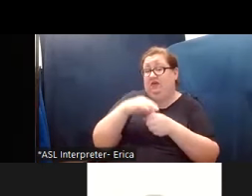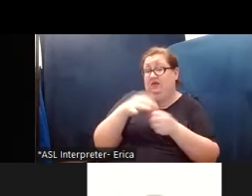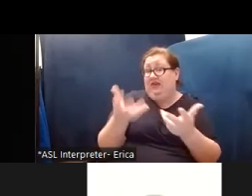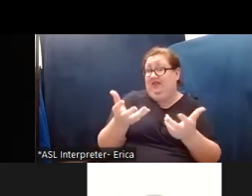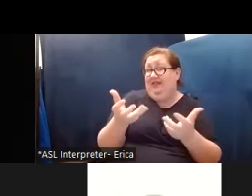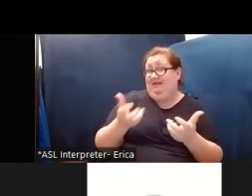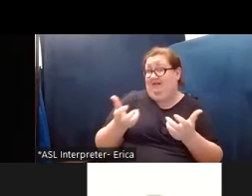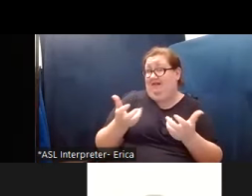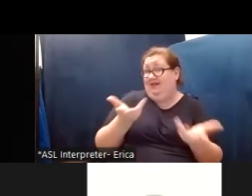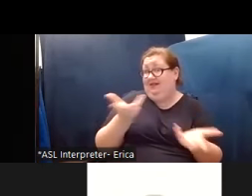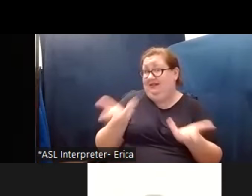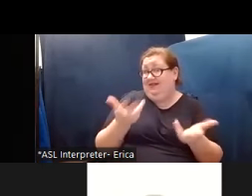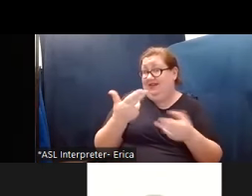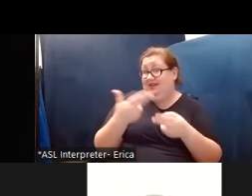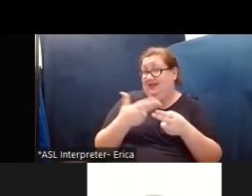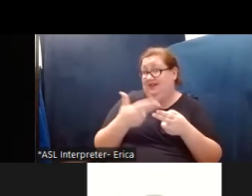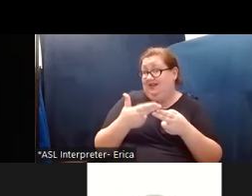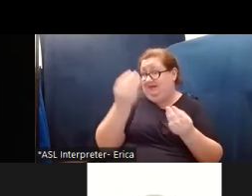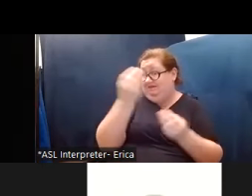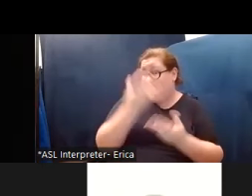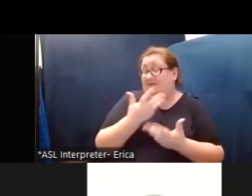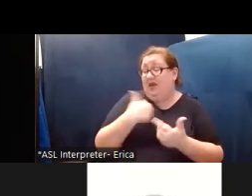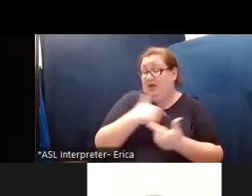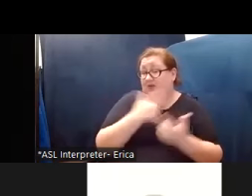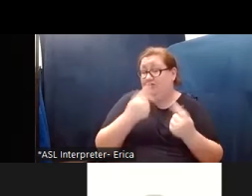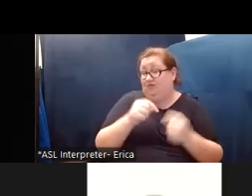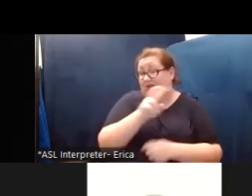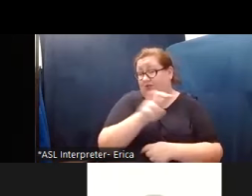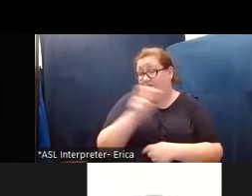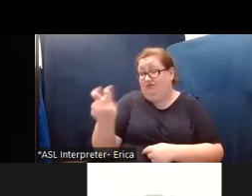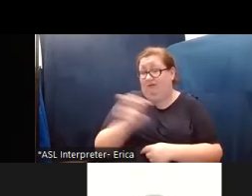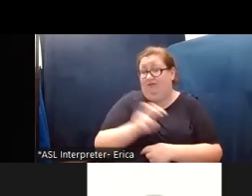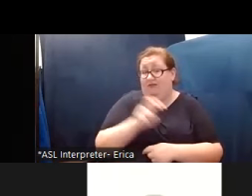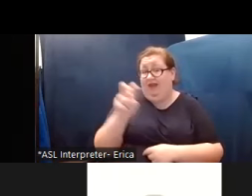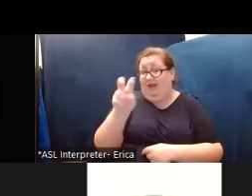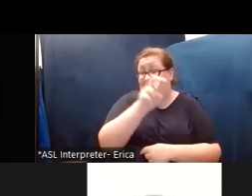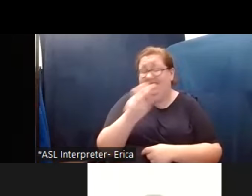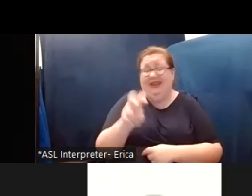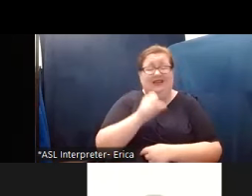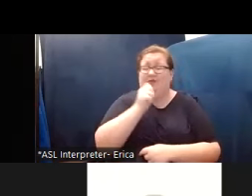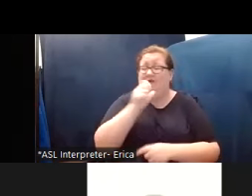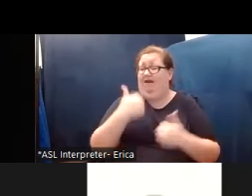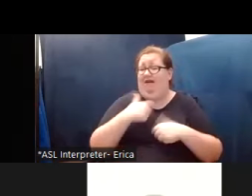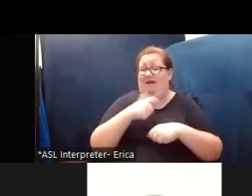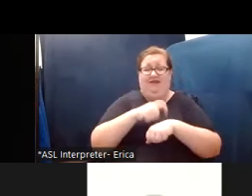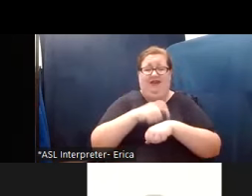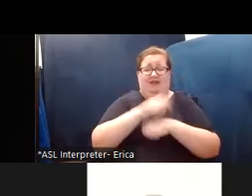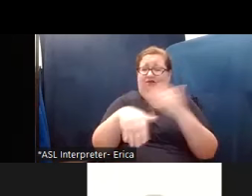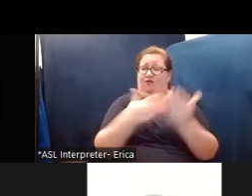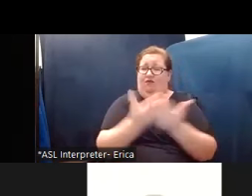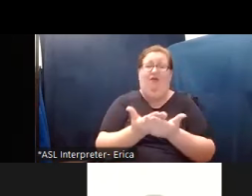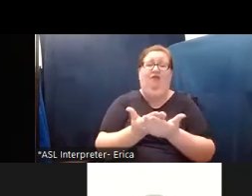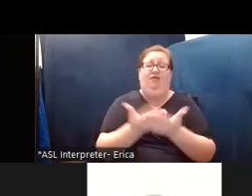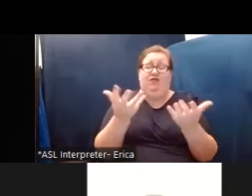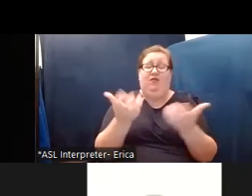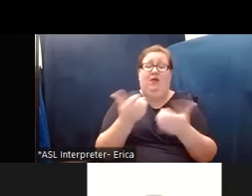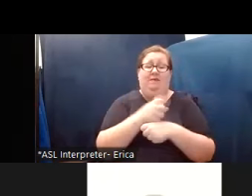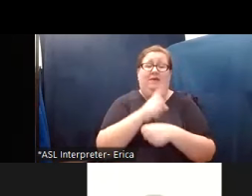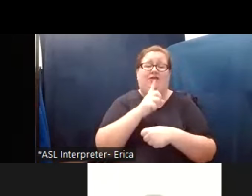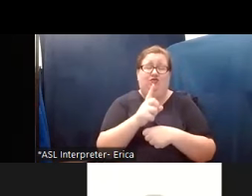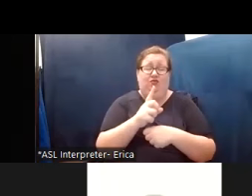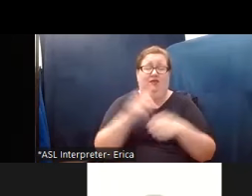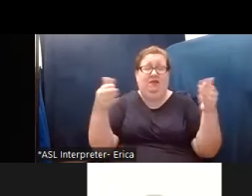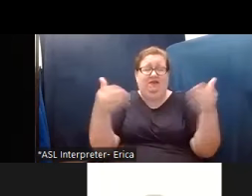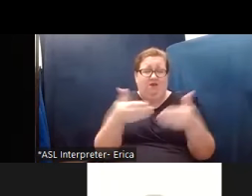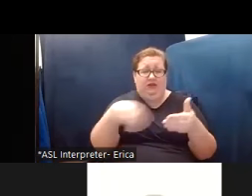to name, and that we will do our best to sort of jump around the slides. We won't have time to talk about everything. We want to make sure we're meeting the interests of